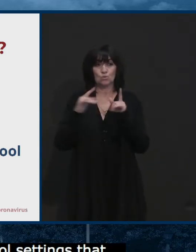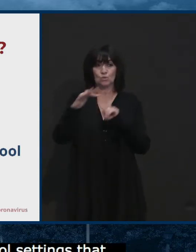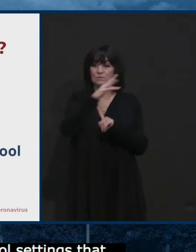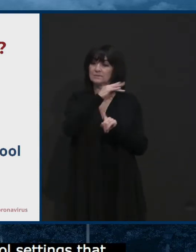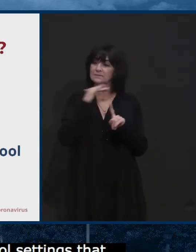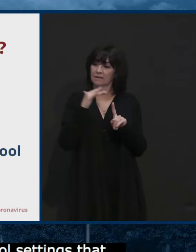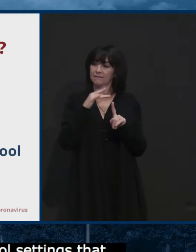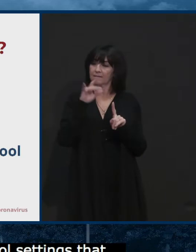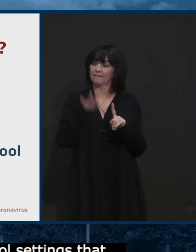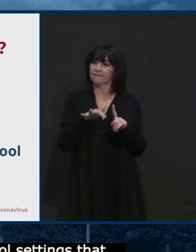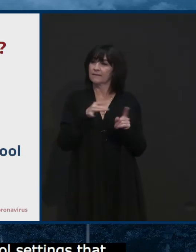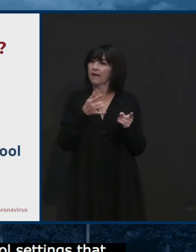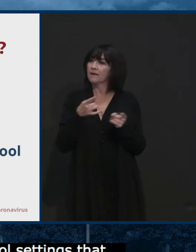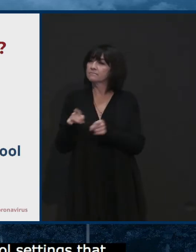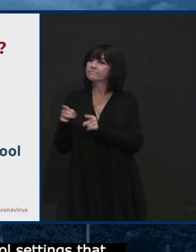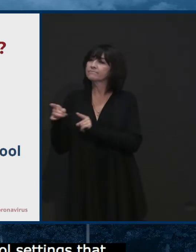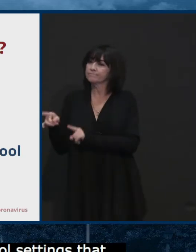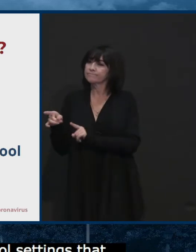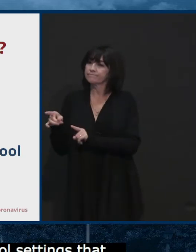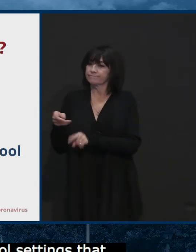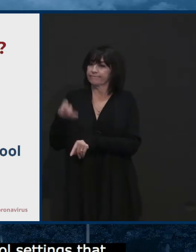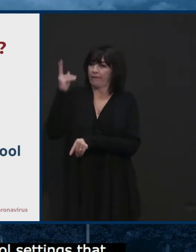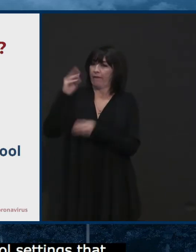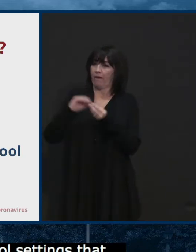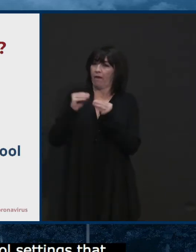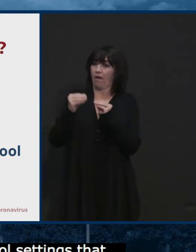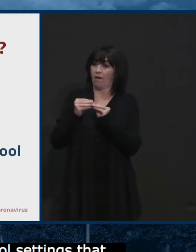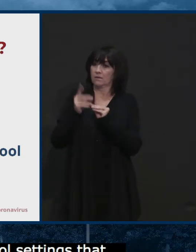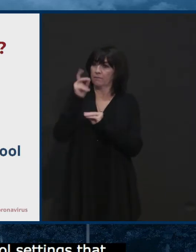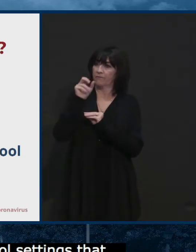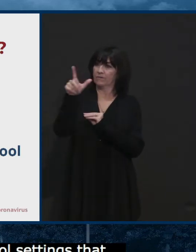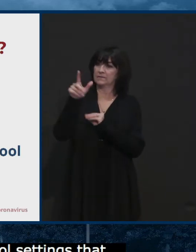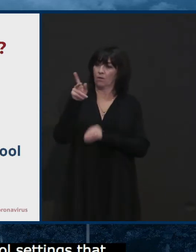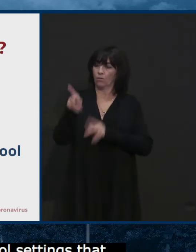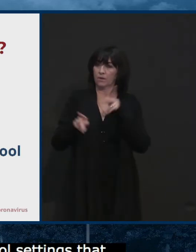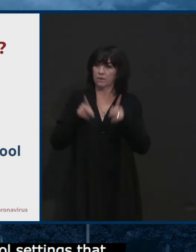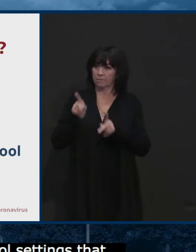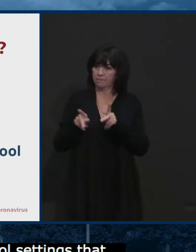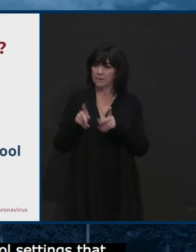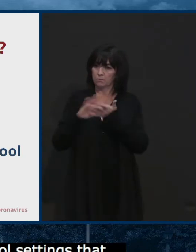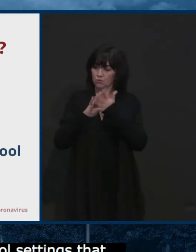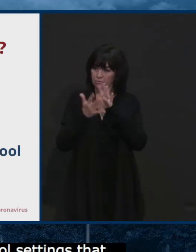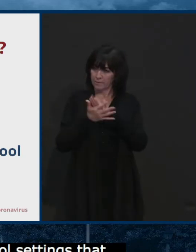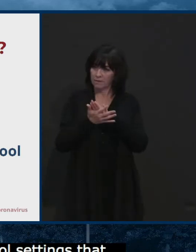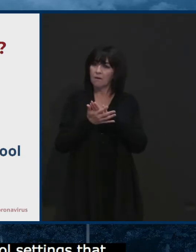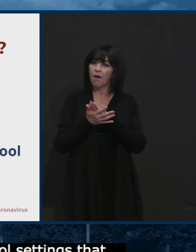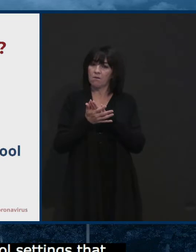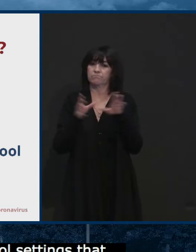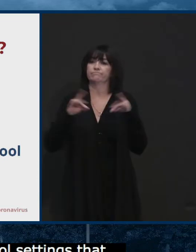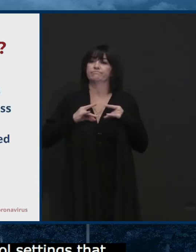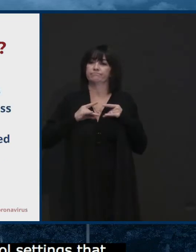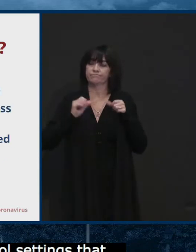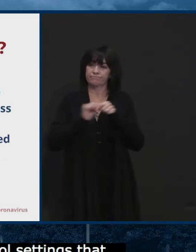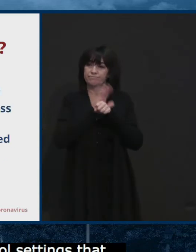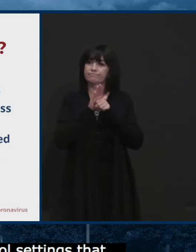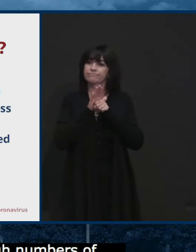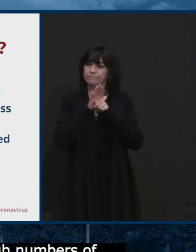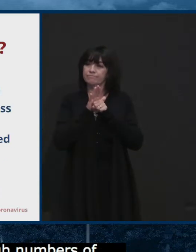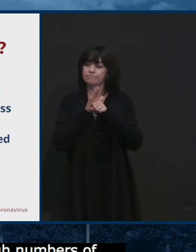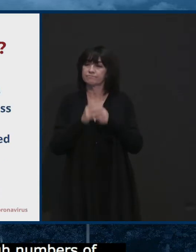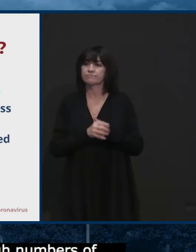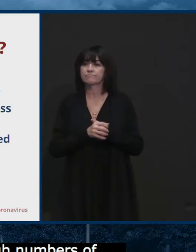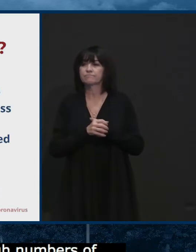staff and really high numbers of Delawareans becoming positive for COVID. On the next